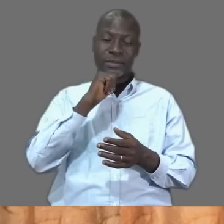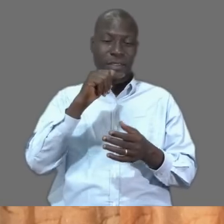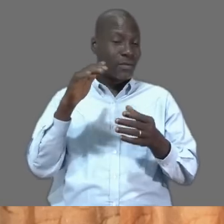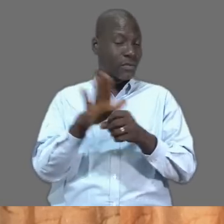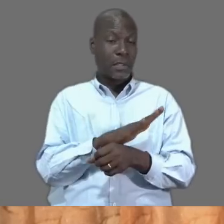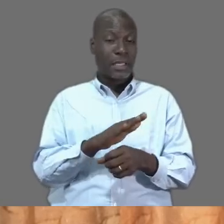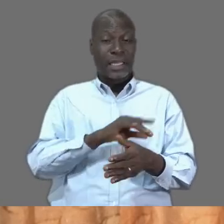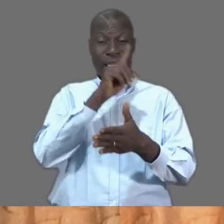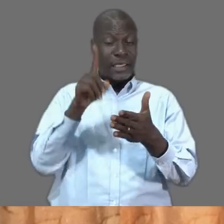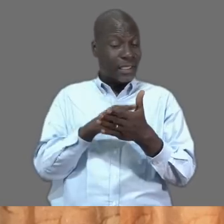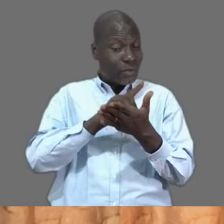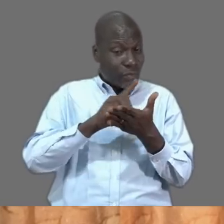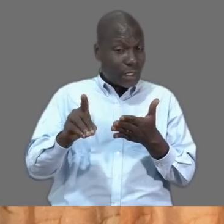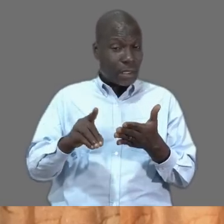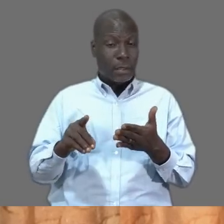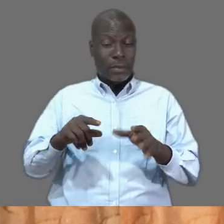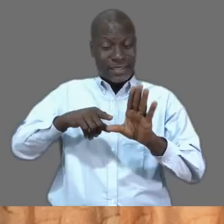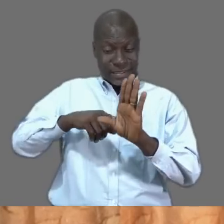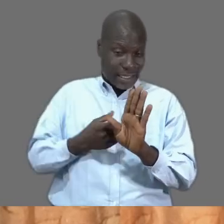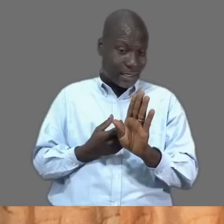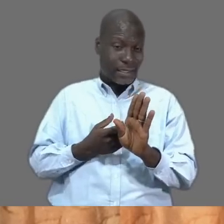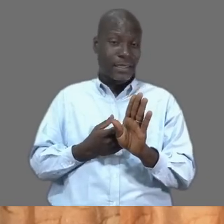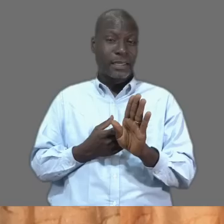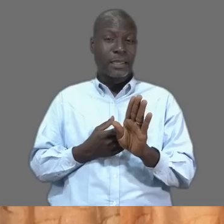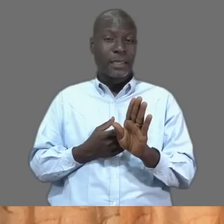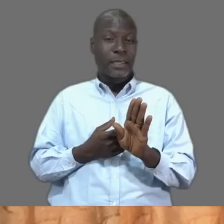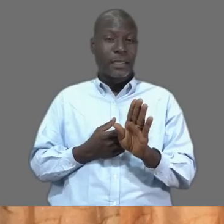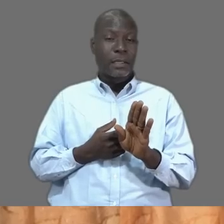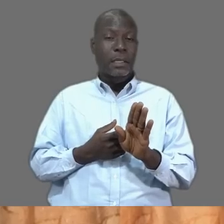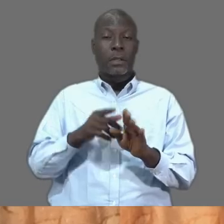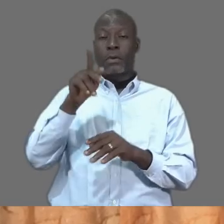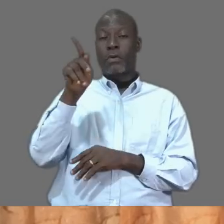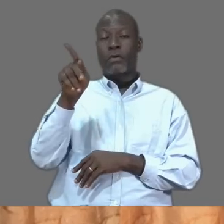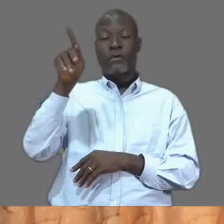na wotwi atwa mu ye sha ase pe ye se anu sukofodia